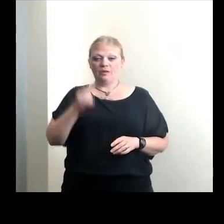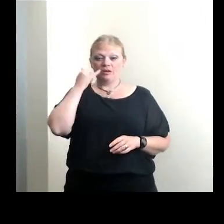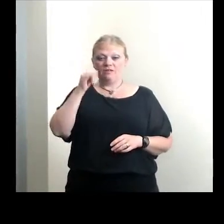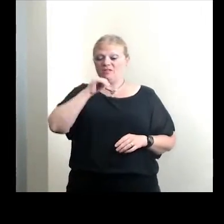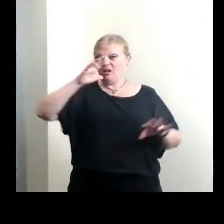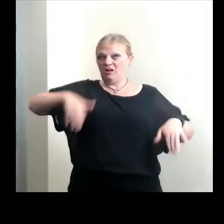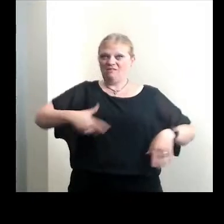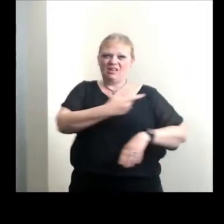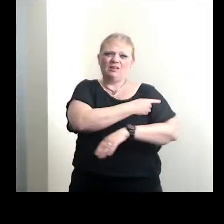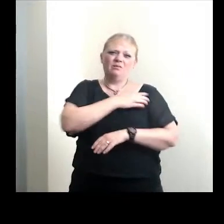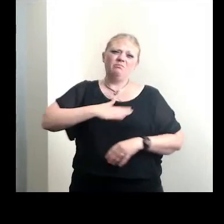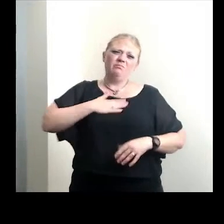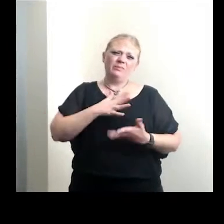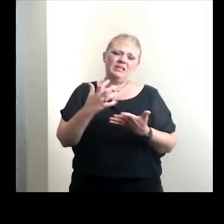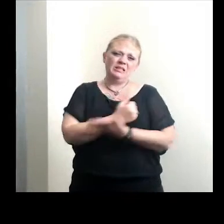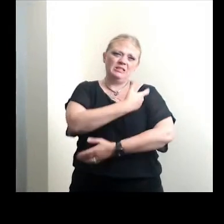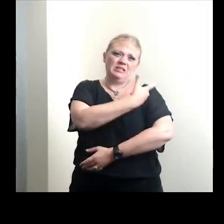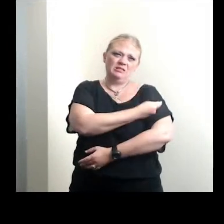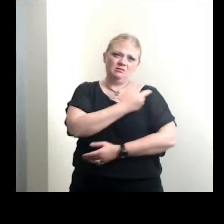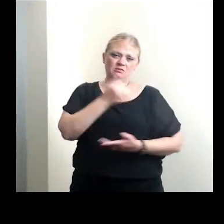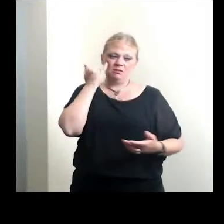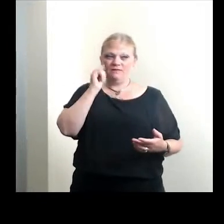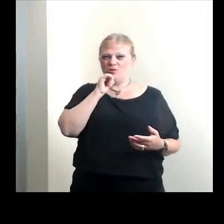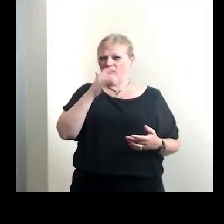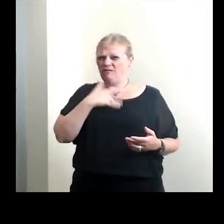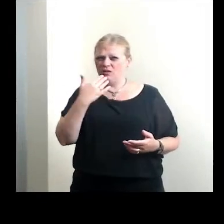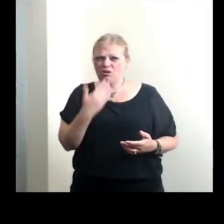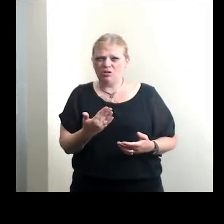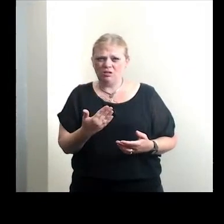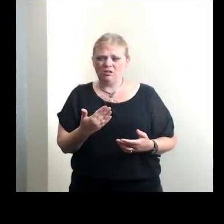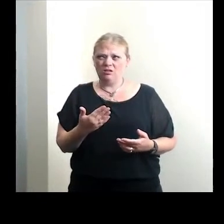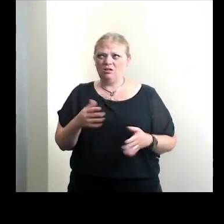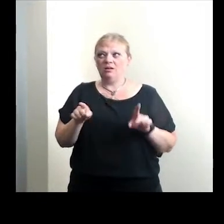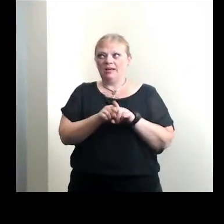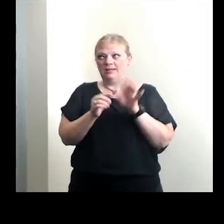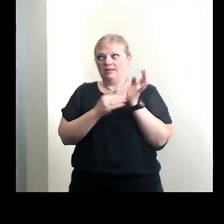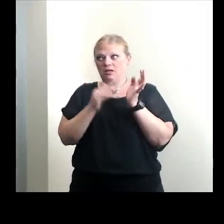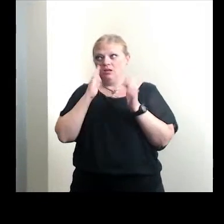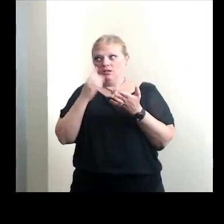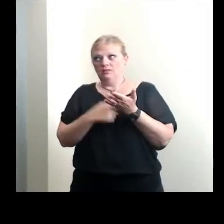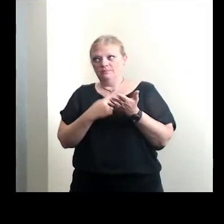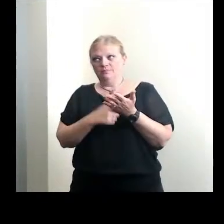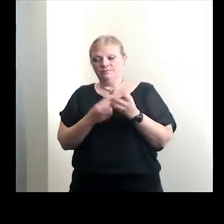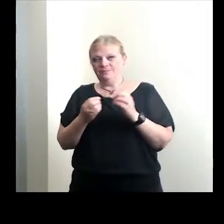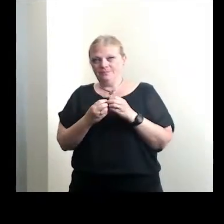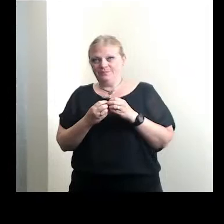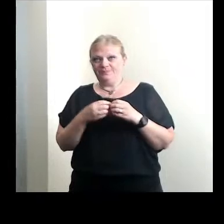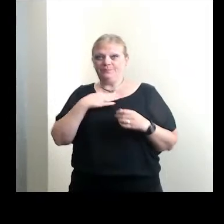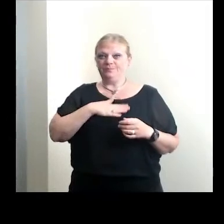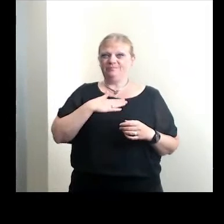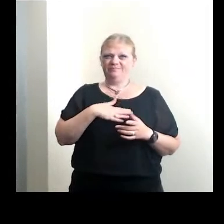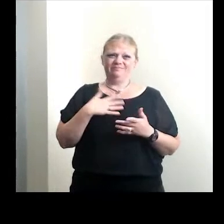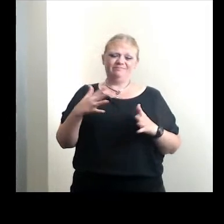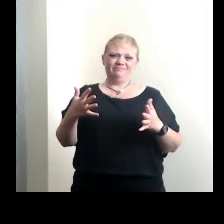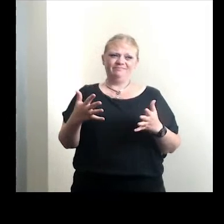been vaccinated, please get vaccinated. If you're not feeling well, as the doctor will go through in greater detail, please get tested. It's